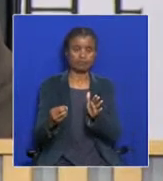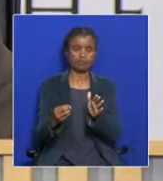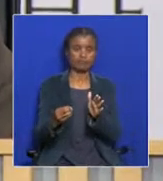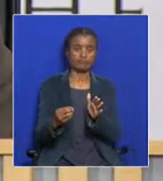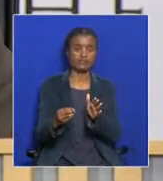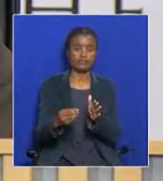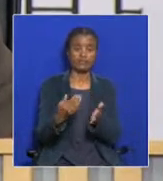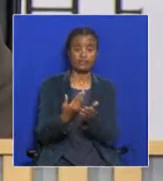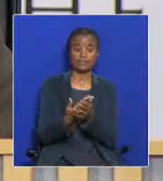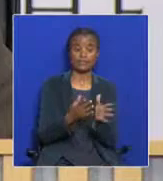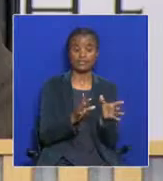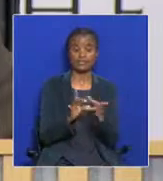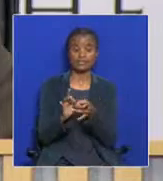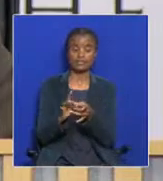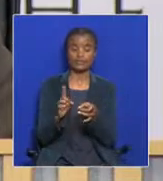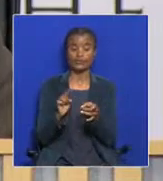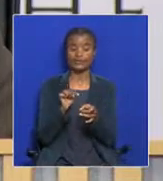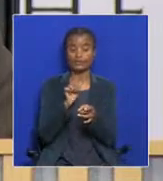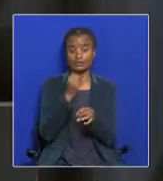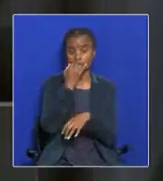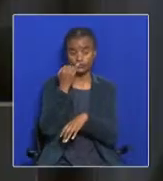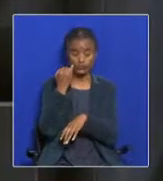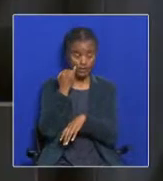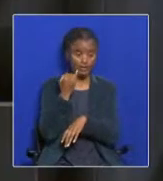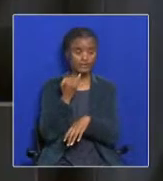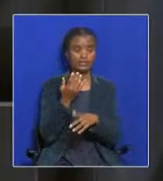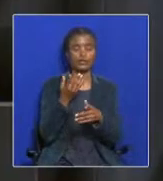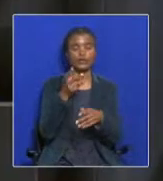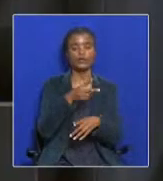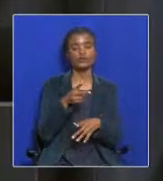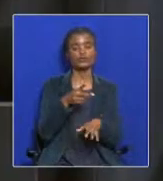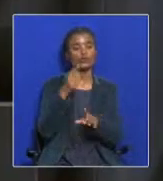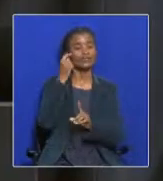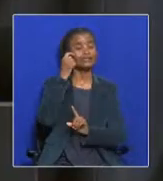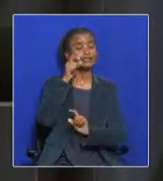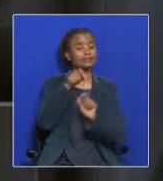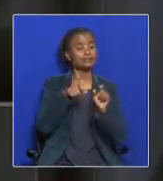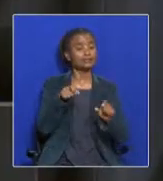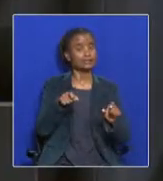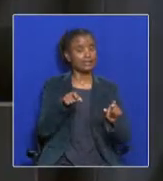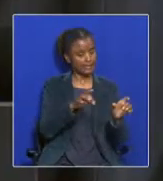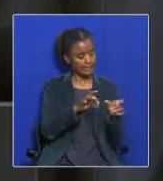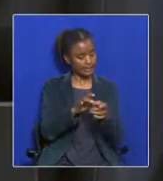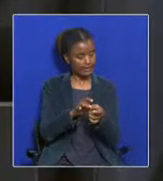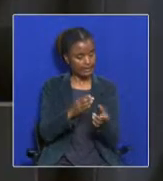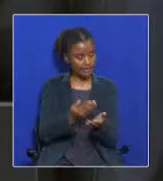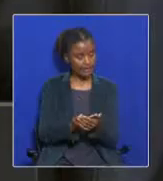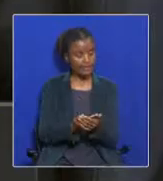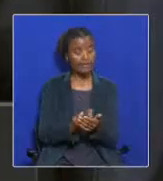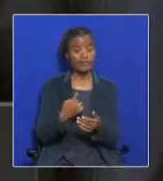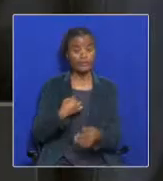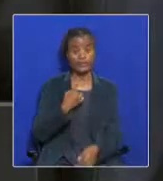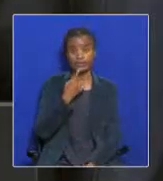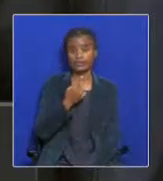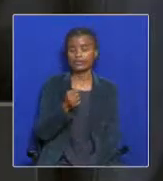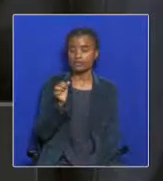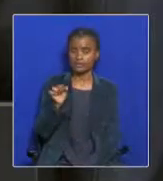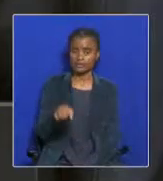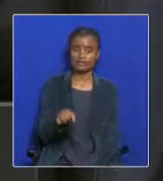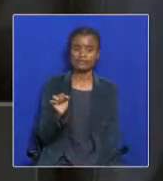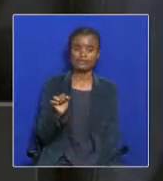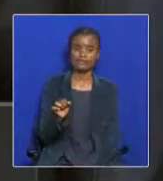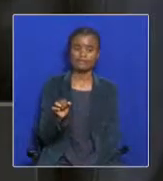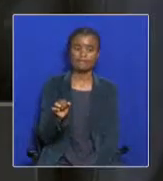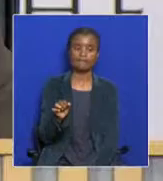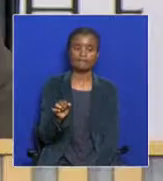that drugs and the suspect. So yes, in those cases, I would say it's, although we haven't had luck, there is